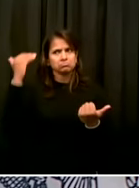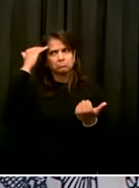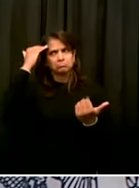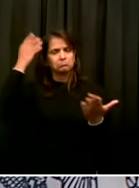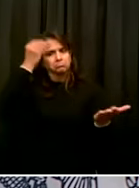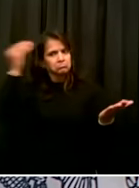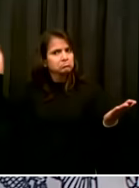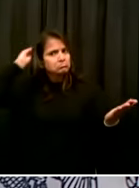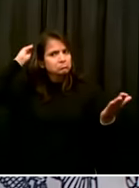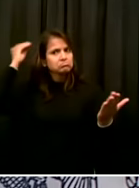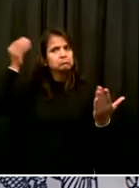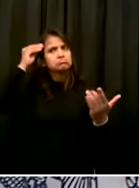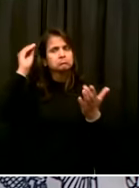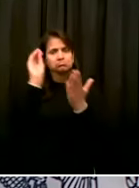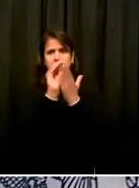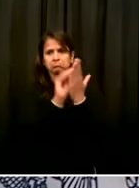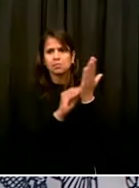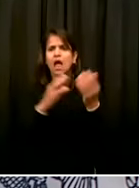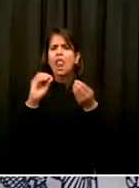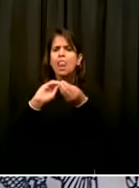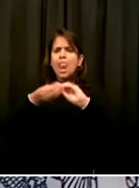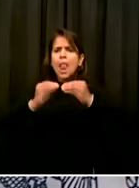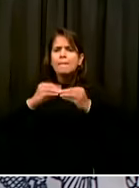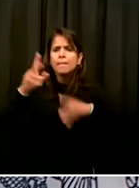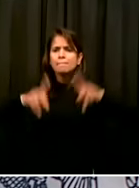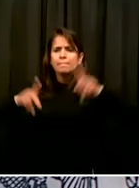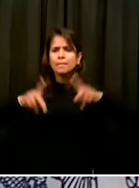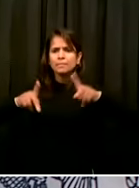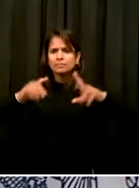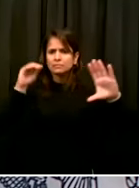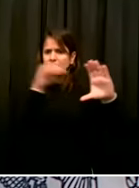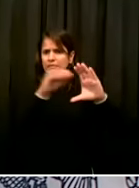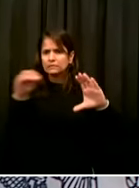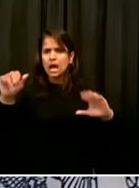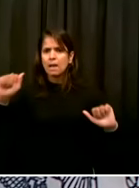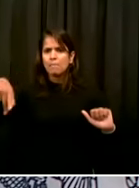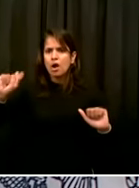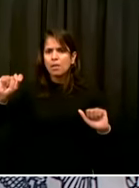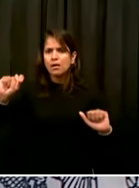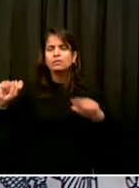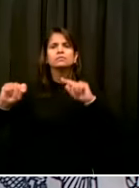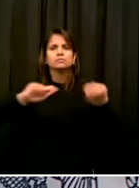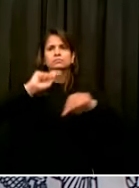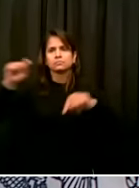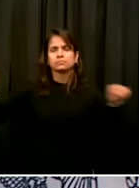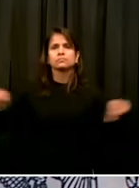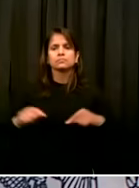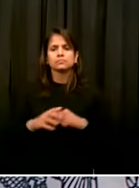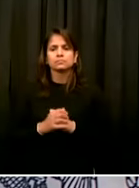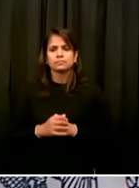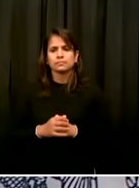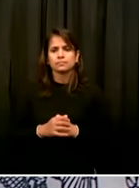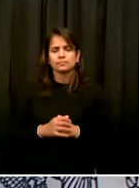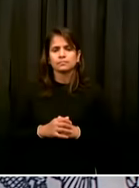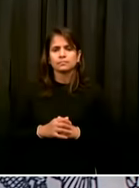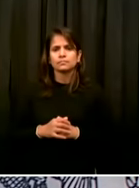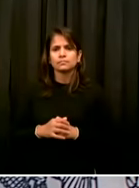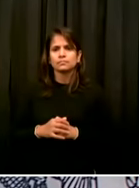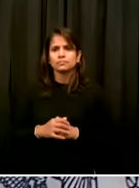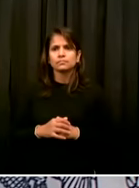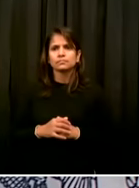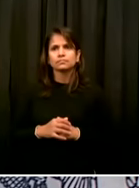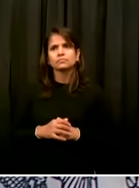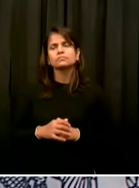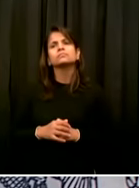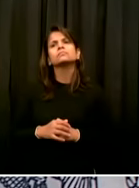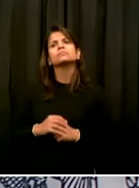I thought what you were going to say is, with all of these vacancies occurring, are rent levels in the market going to start to go down? I do think rent levels are going to start to go down. I